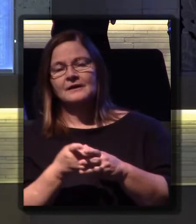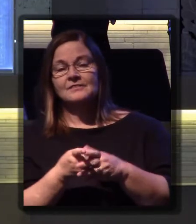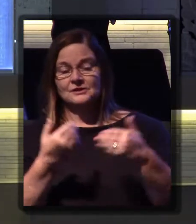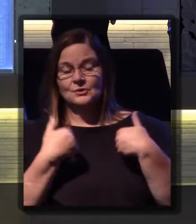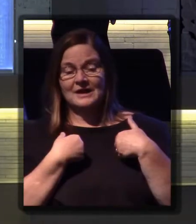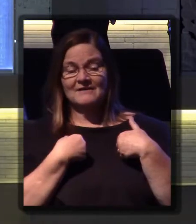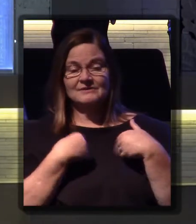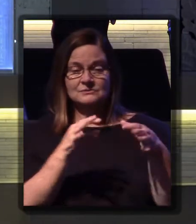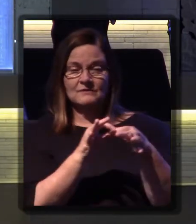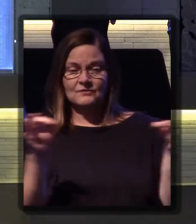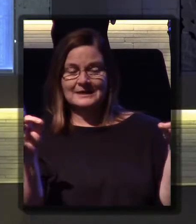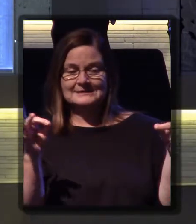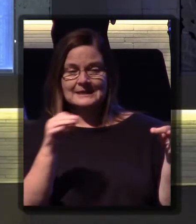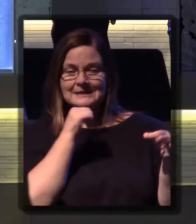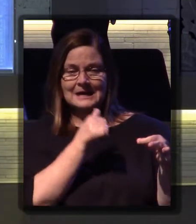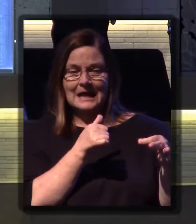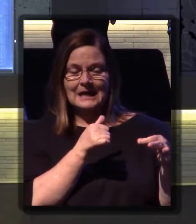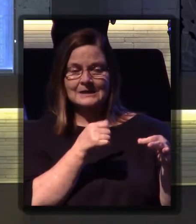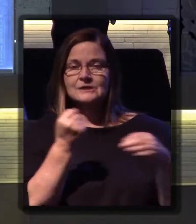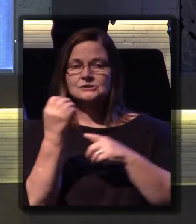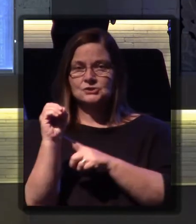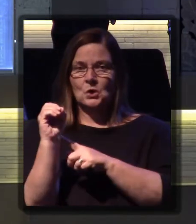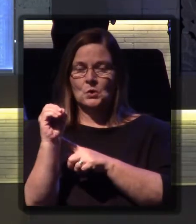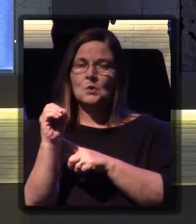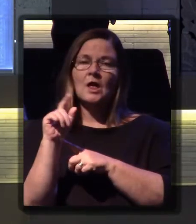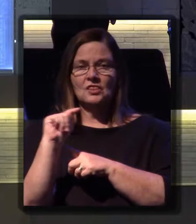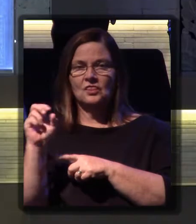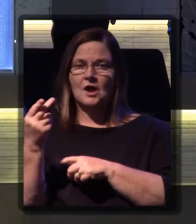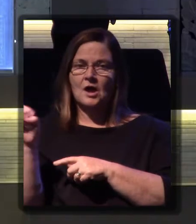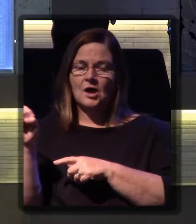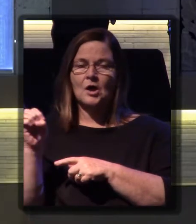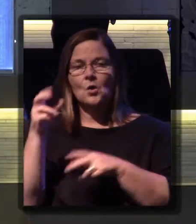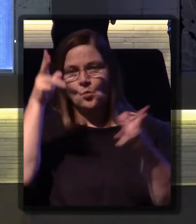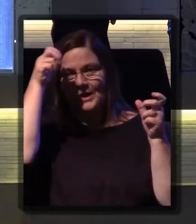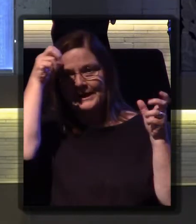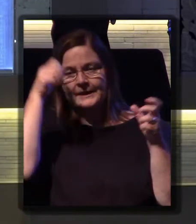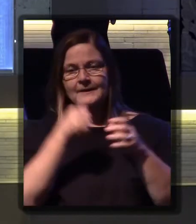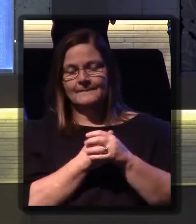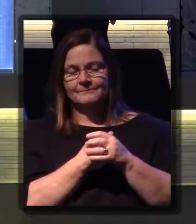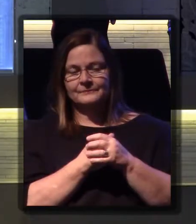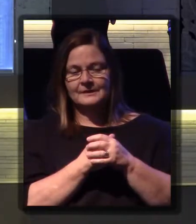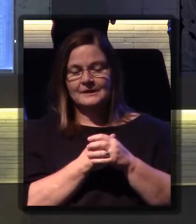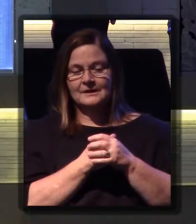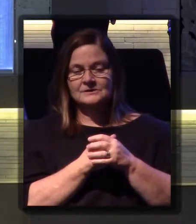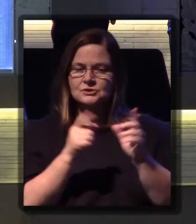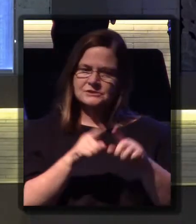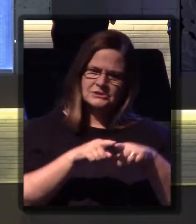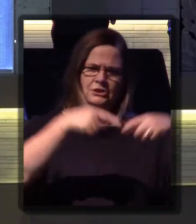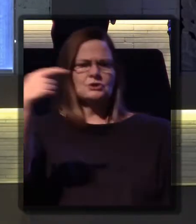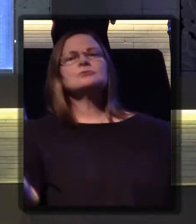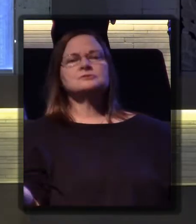So you have this beautiful description of the blessed man, and then you have this phrase, not